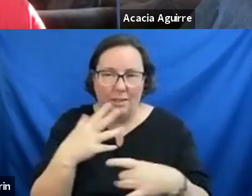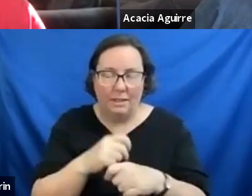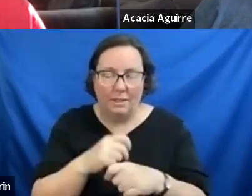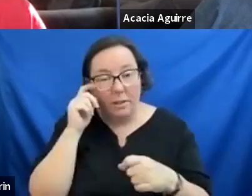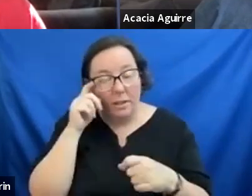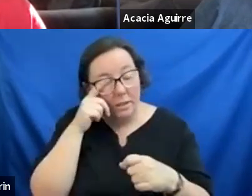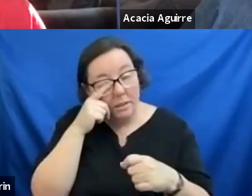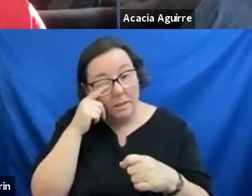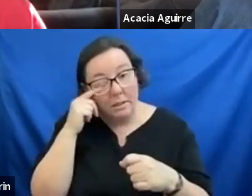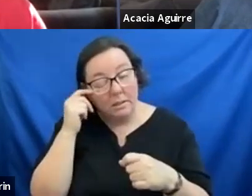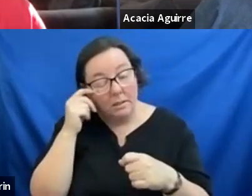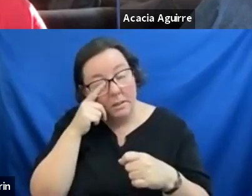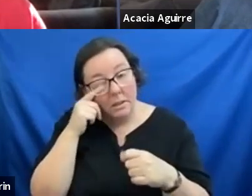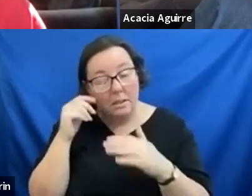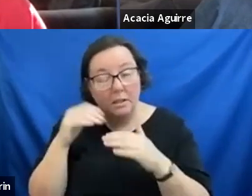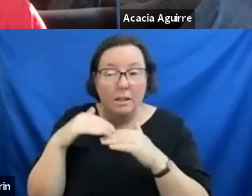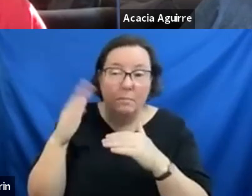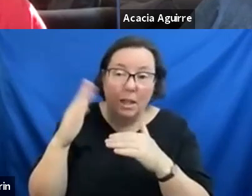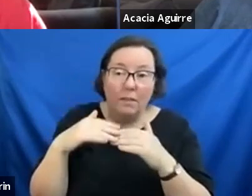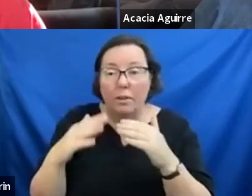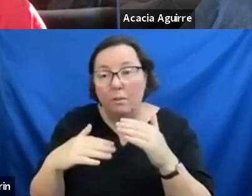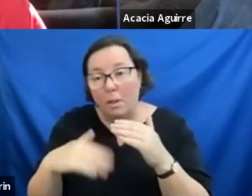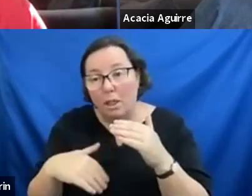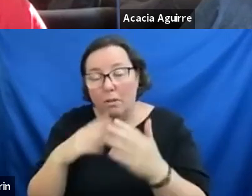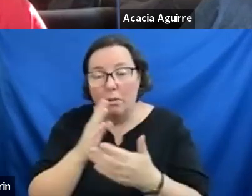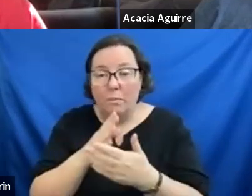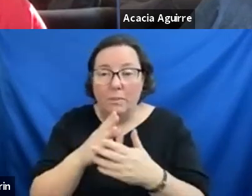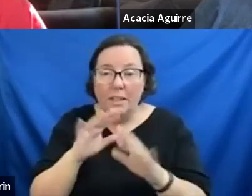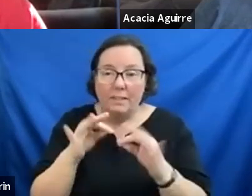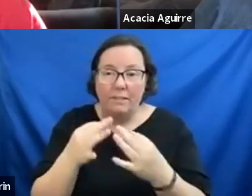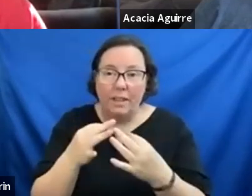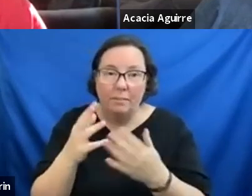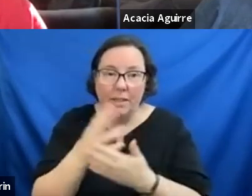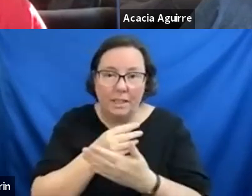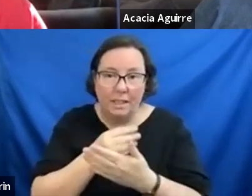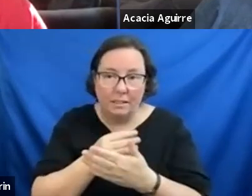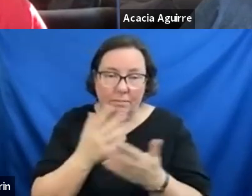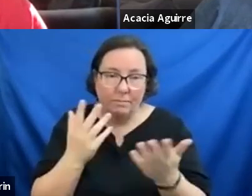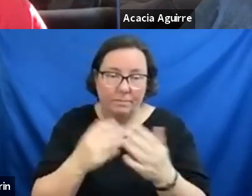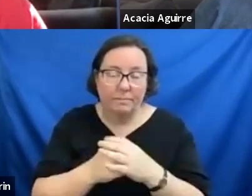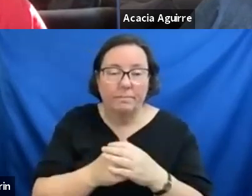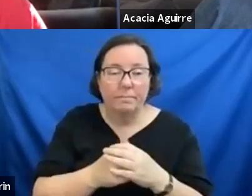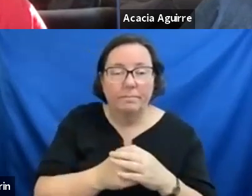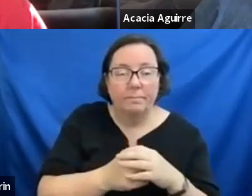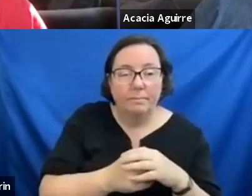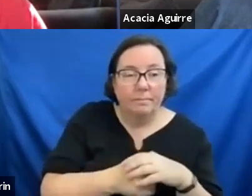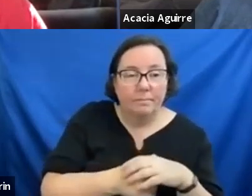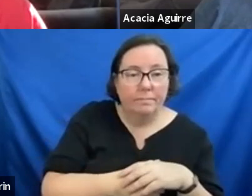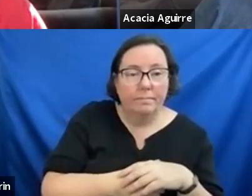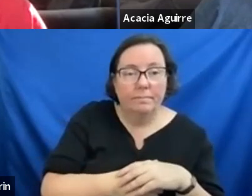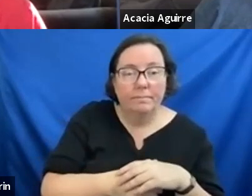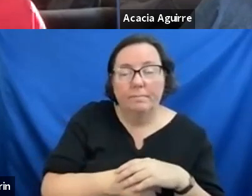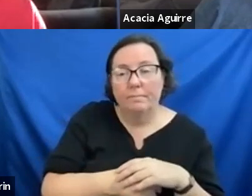know, above or below median family income of families with children under